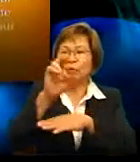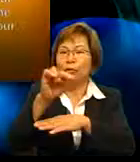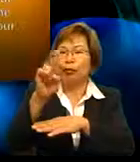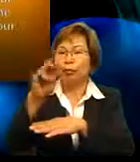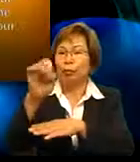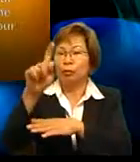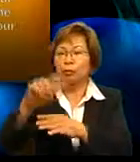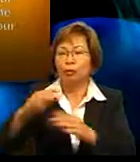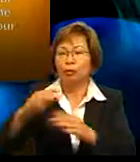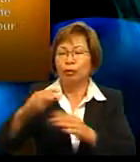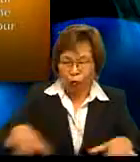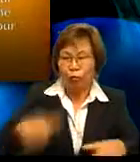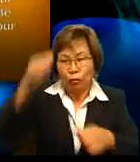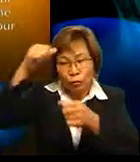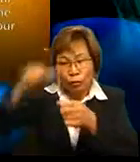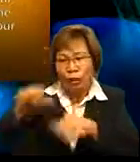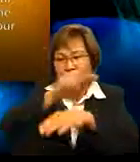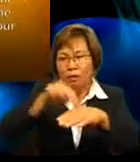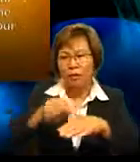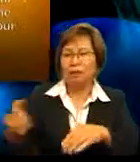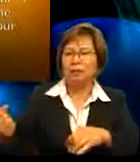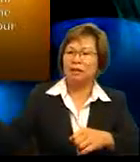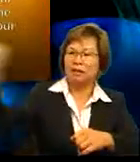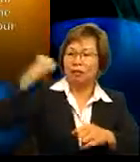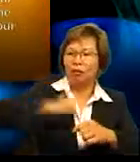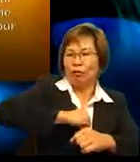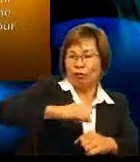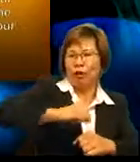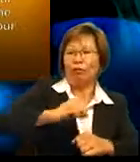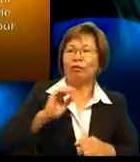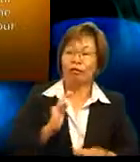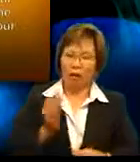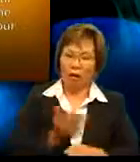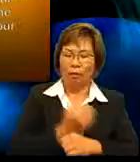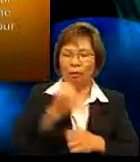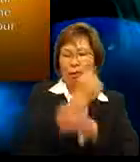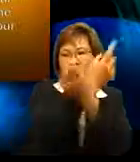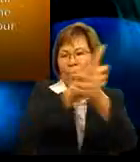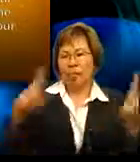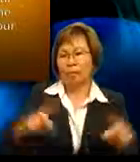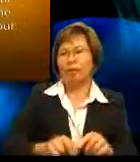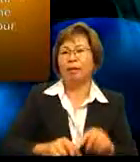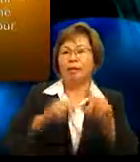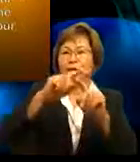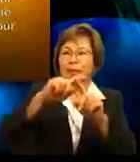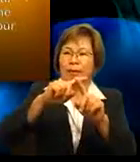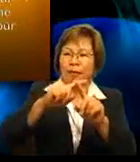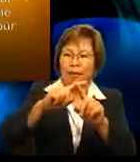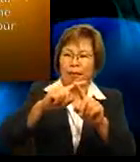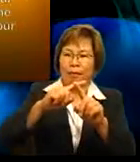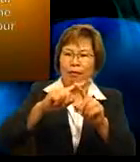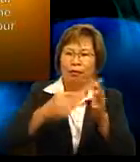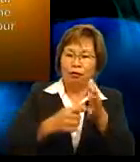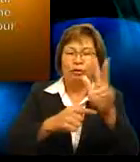built to remember our national heroes who fought for our independence. Marks the 31st of August